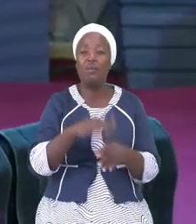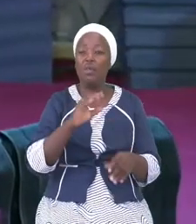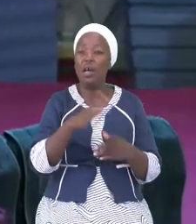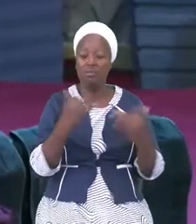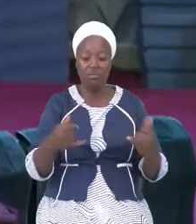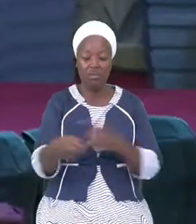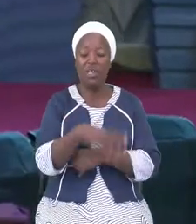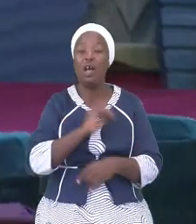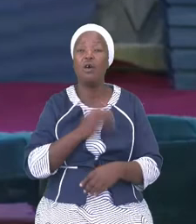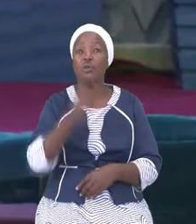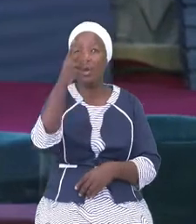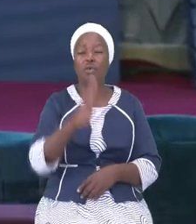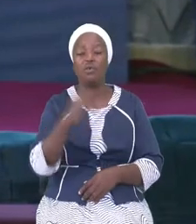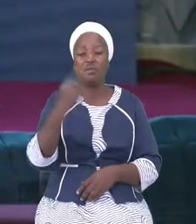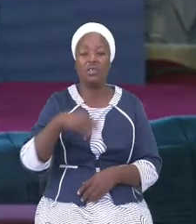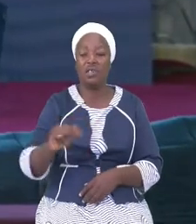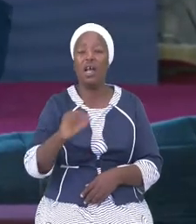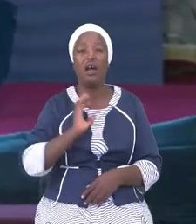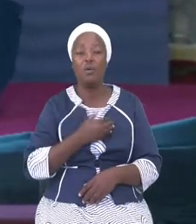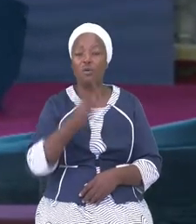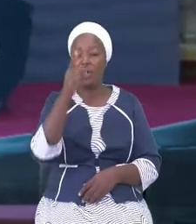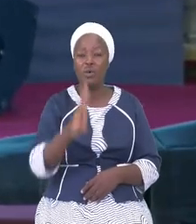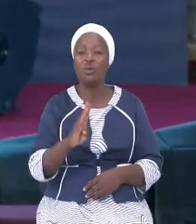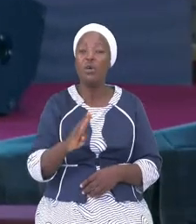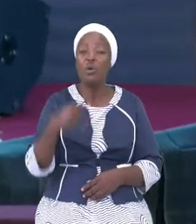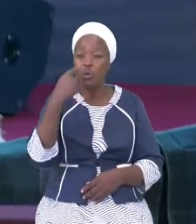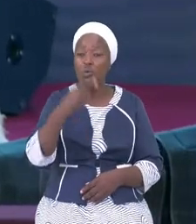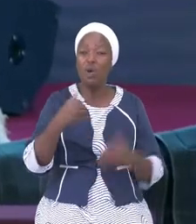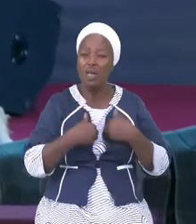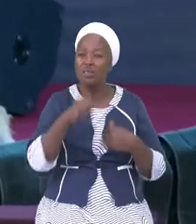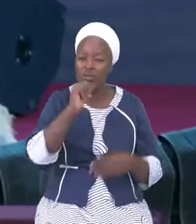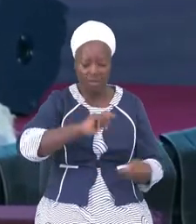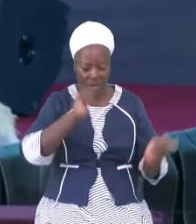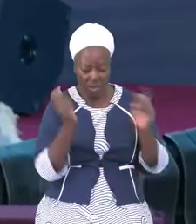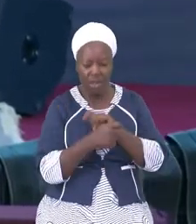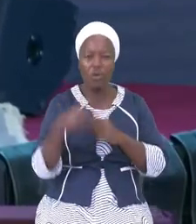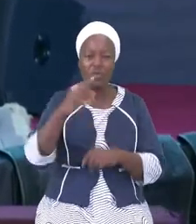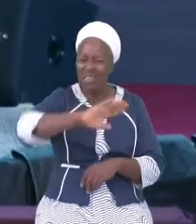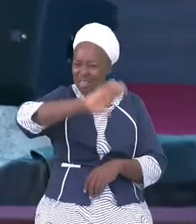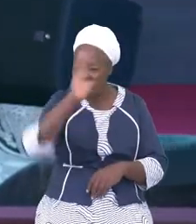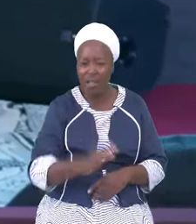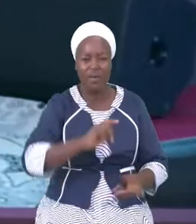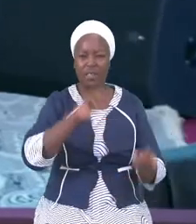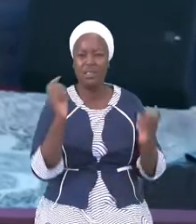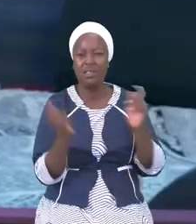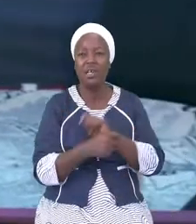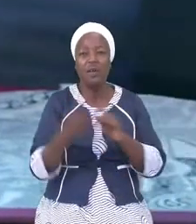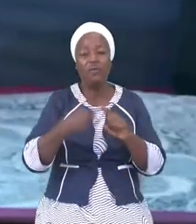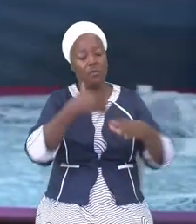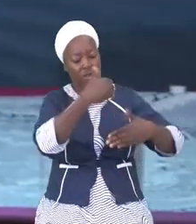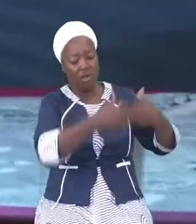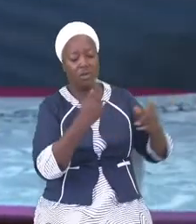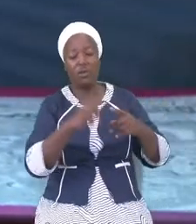our God everlasting, our God who has not changed, who will never change from generation